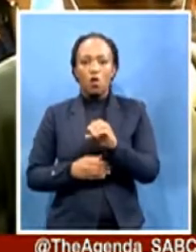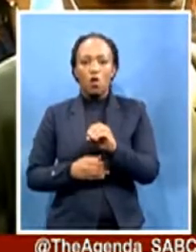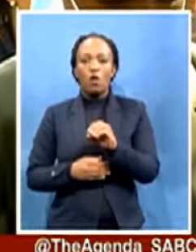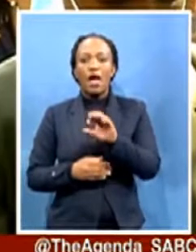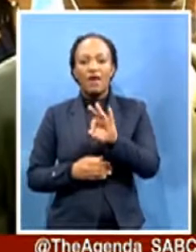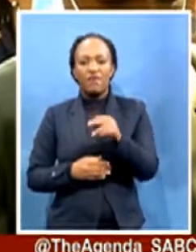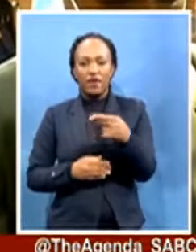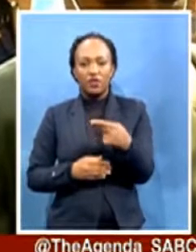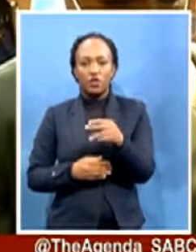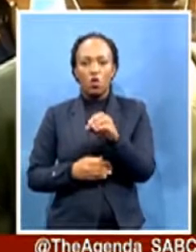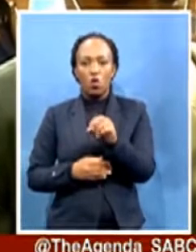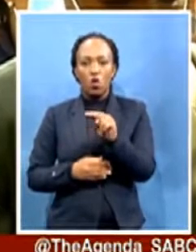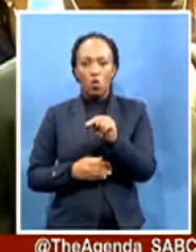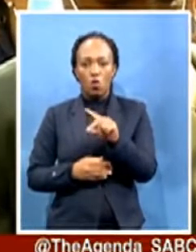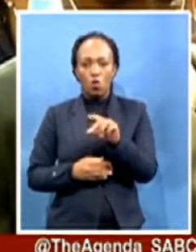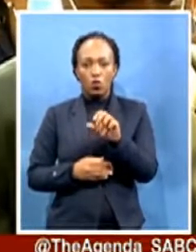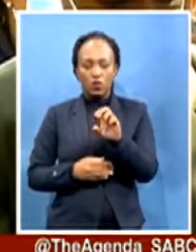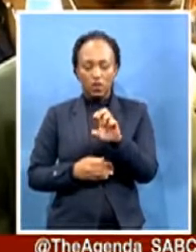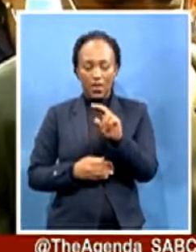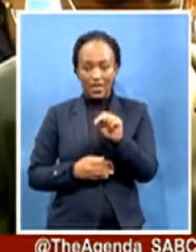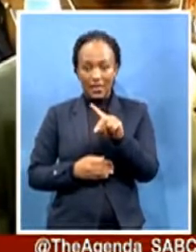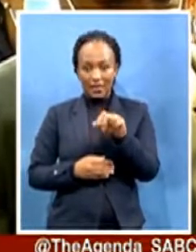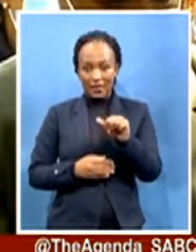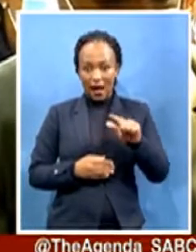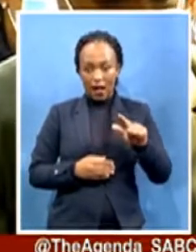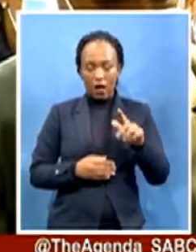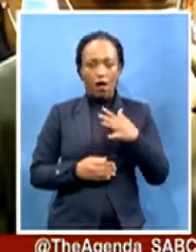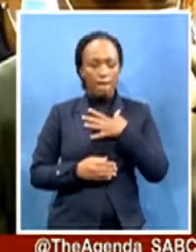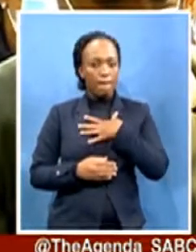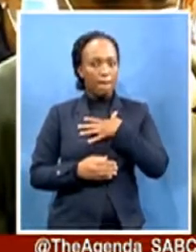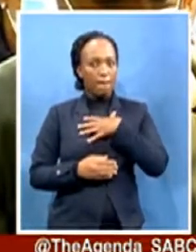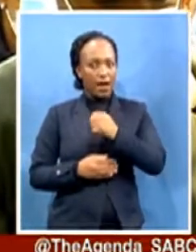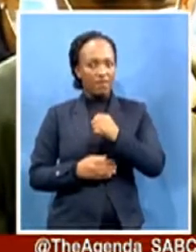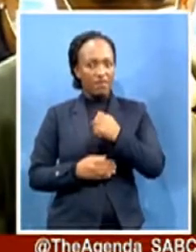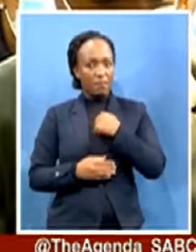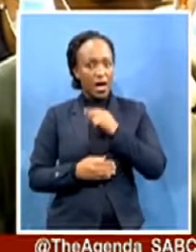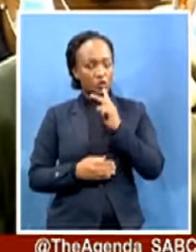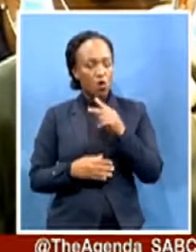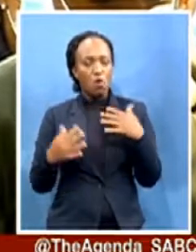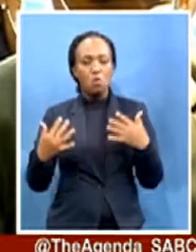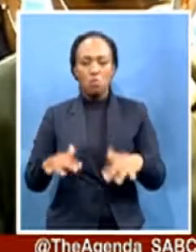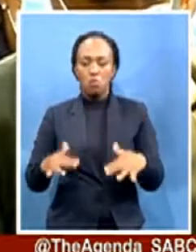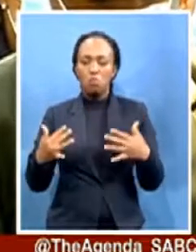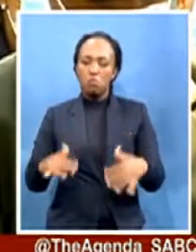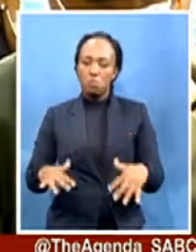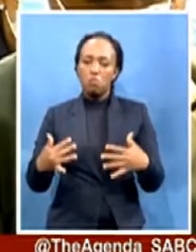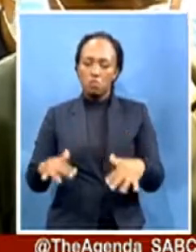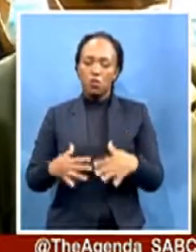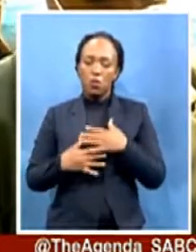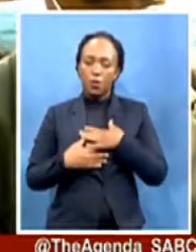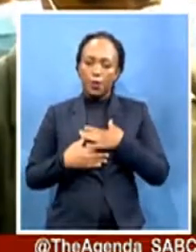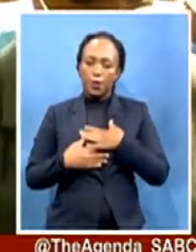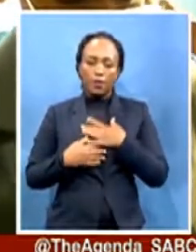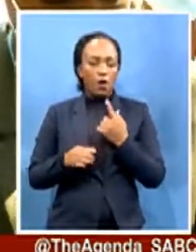myself when I arrive here, it will go a long way for me to always appreciate that. Minister,